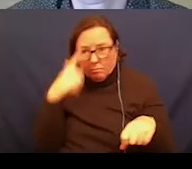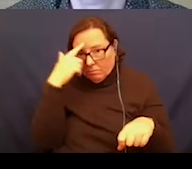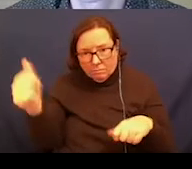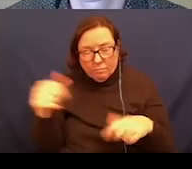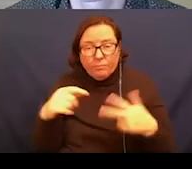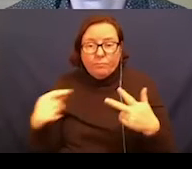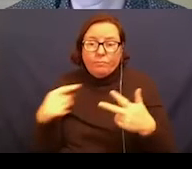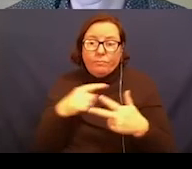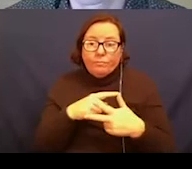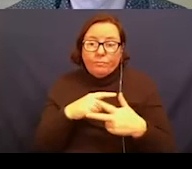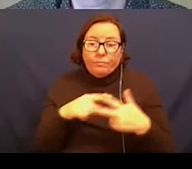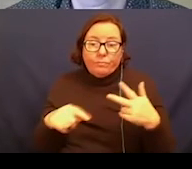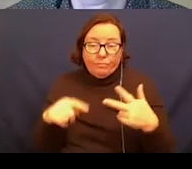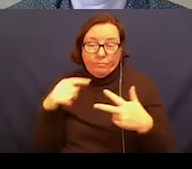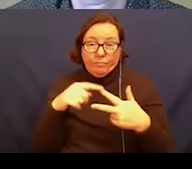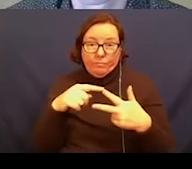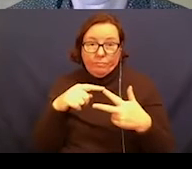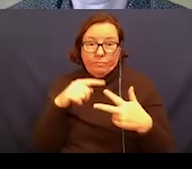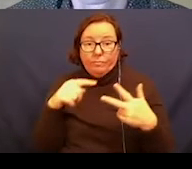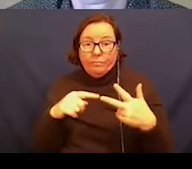There's the optional basic product,